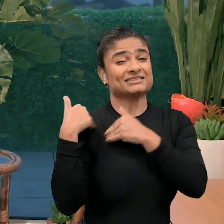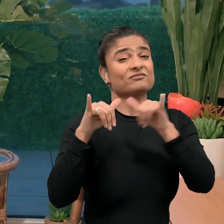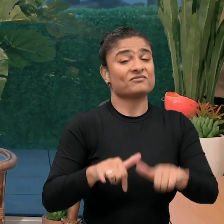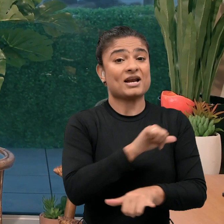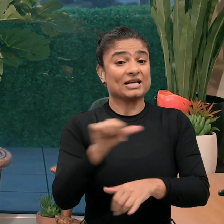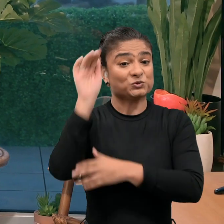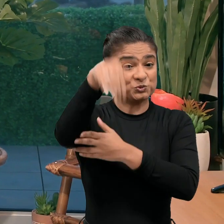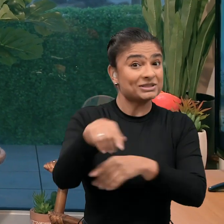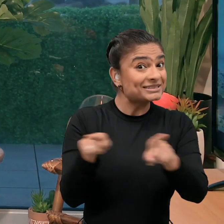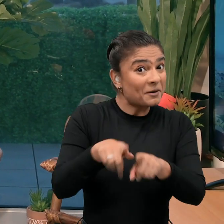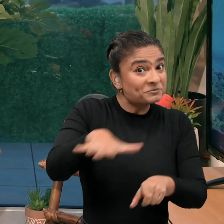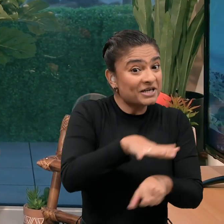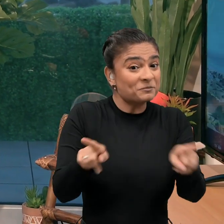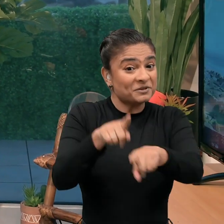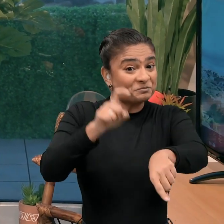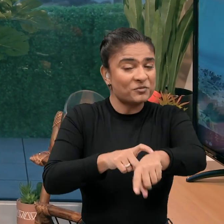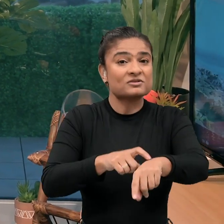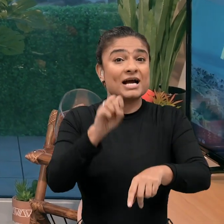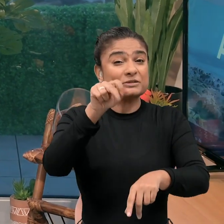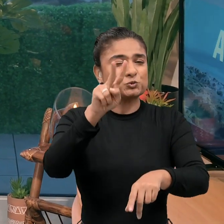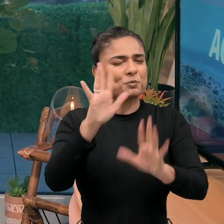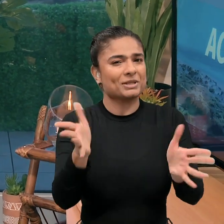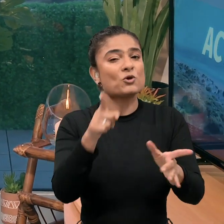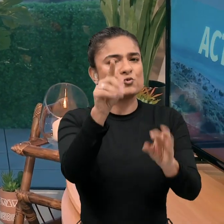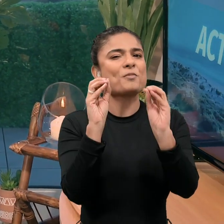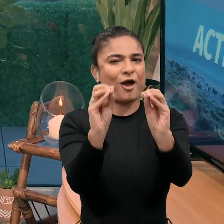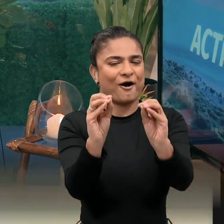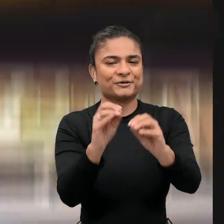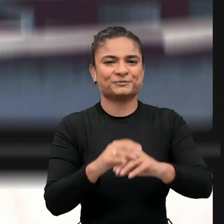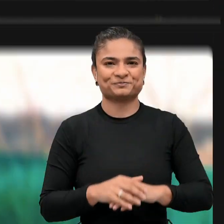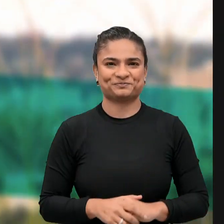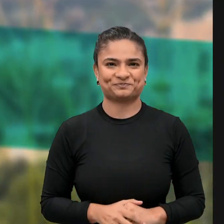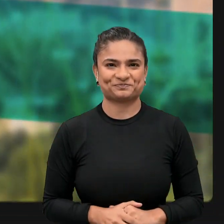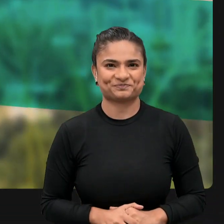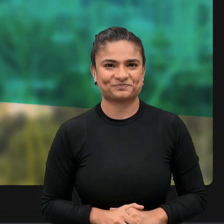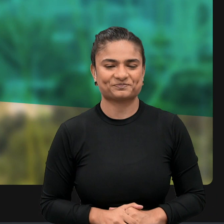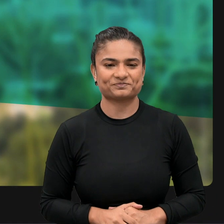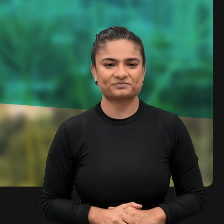veilig tot volgende week, selfde plek, selfde tyd, slegs hier op SABC2. You belong.